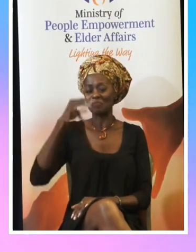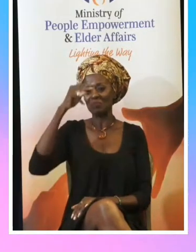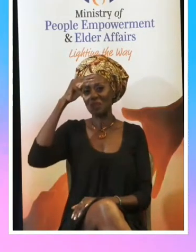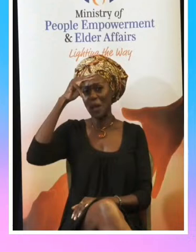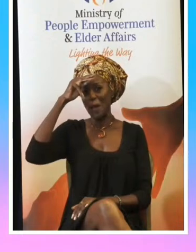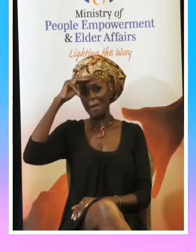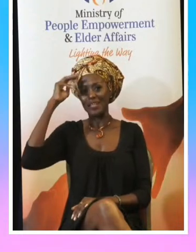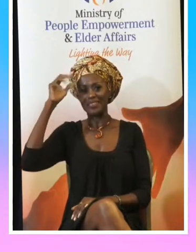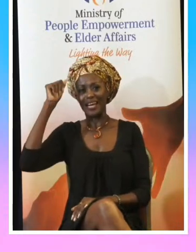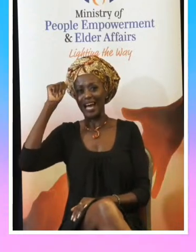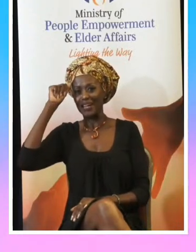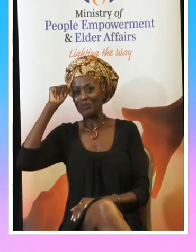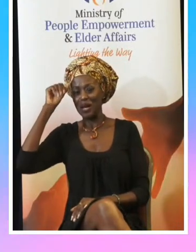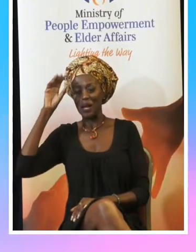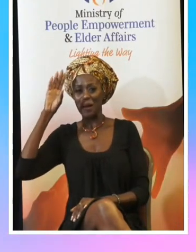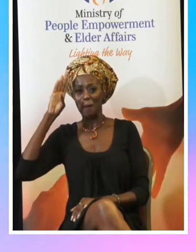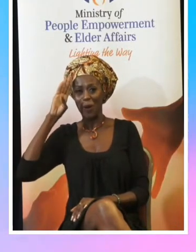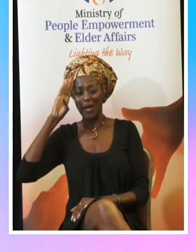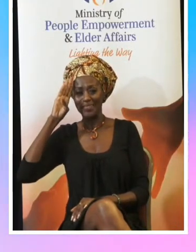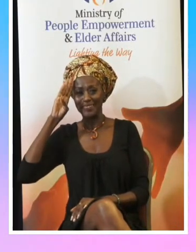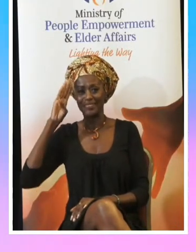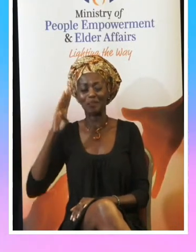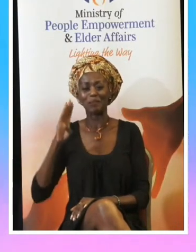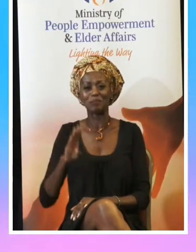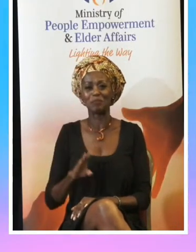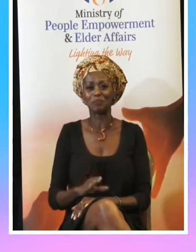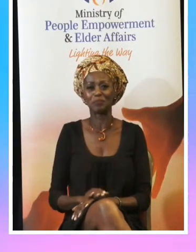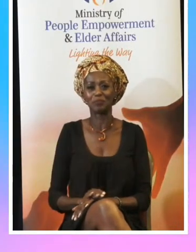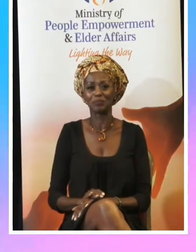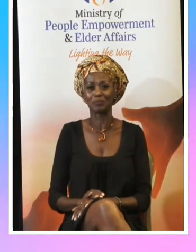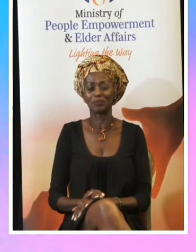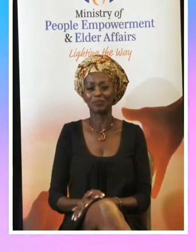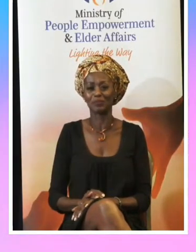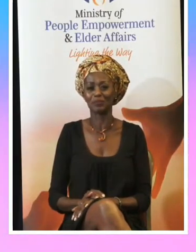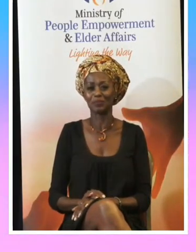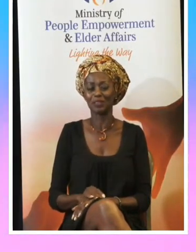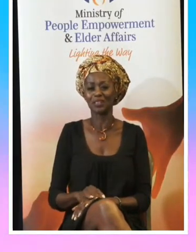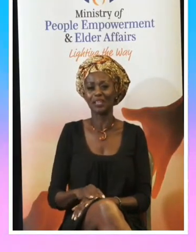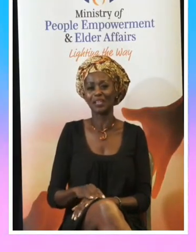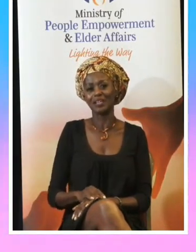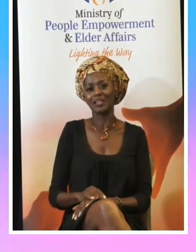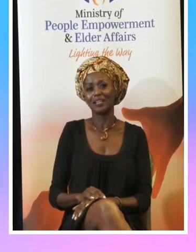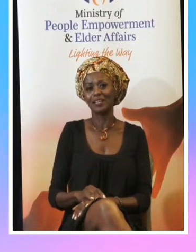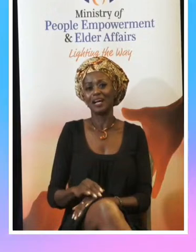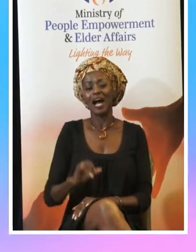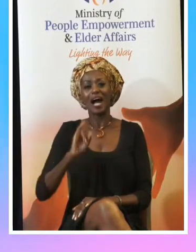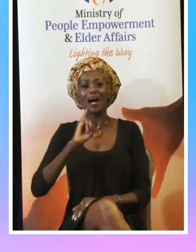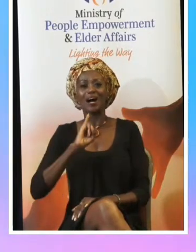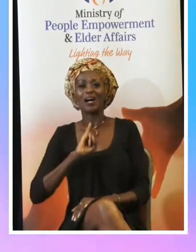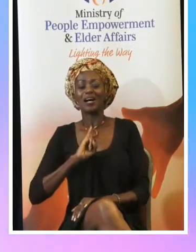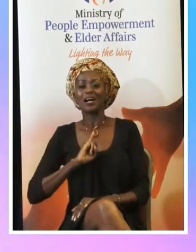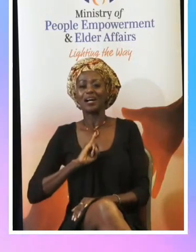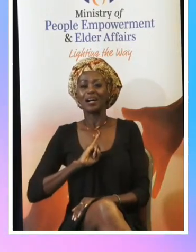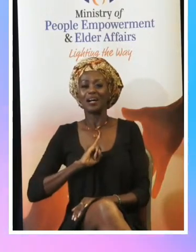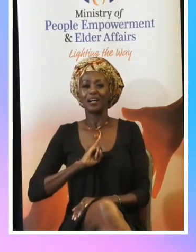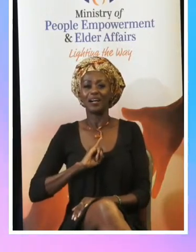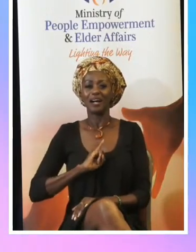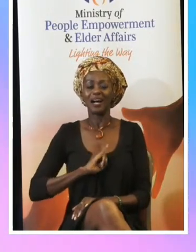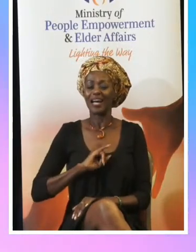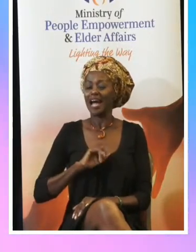don't call your name properly, you understand. Yeah. I am proud of